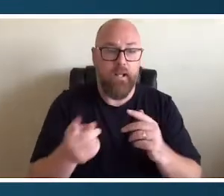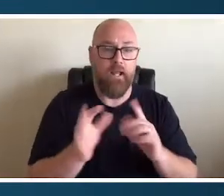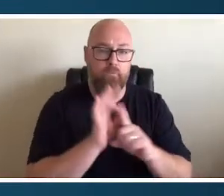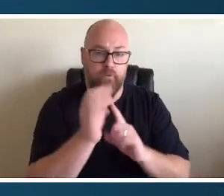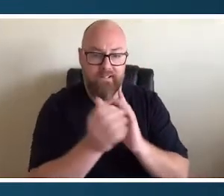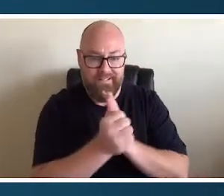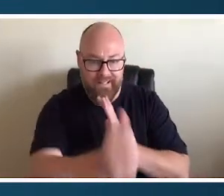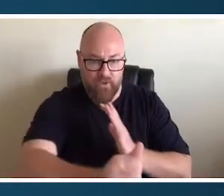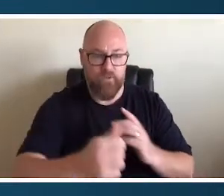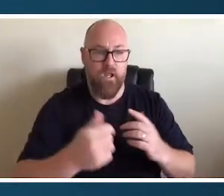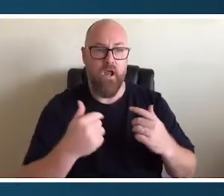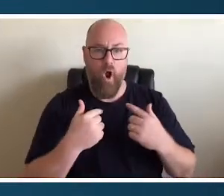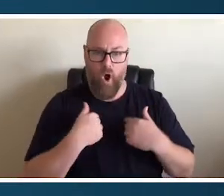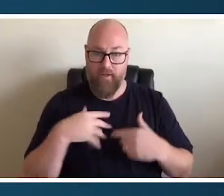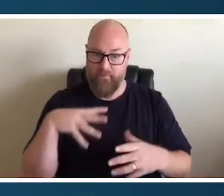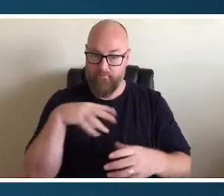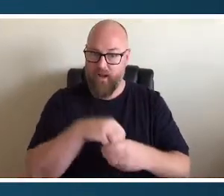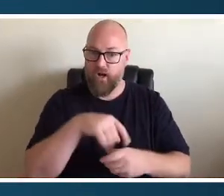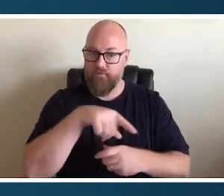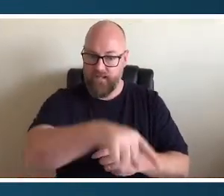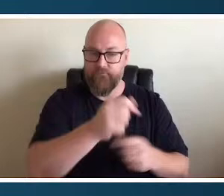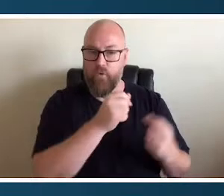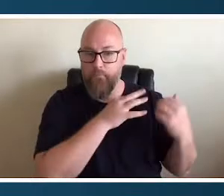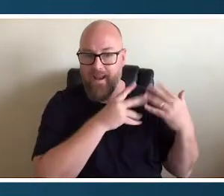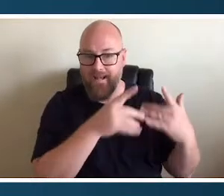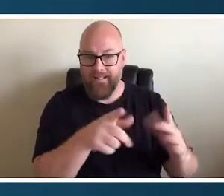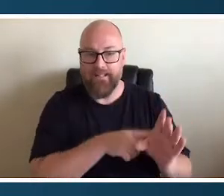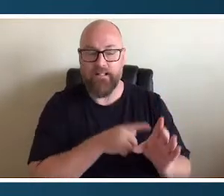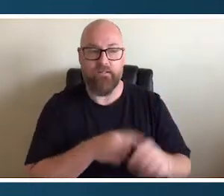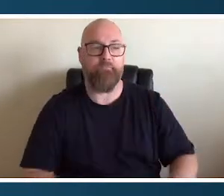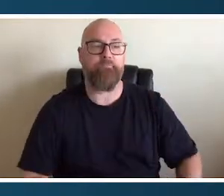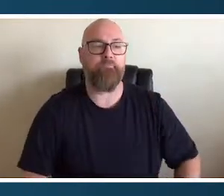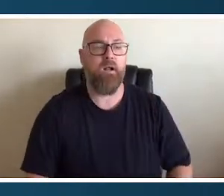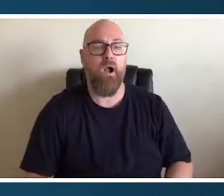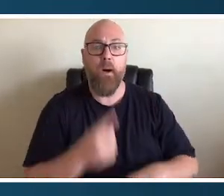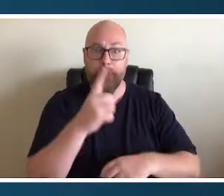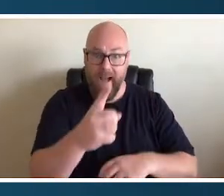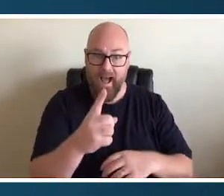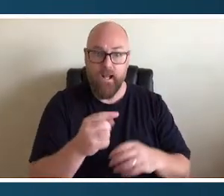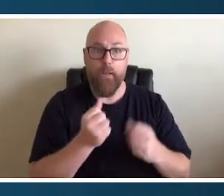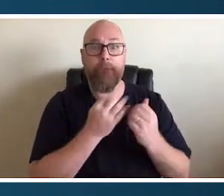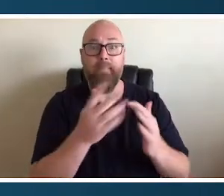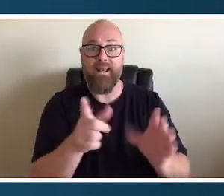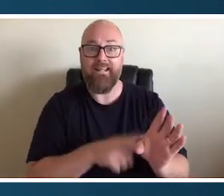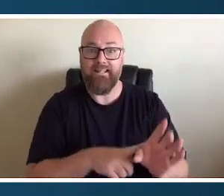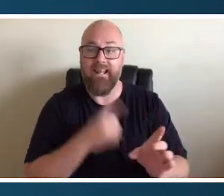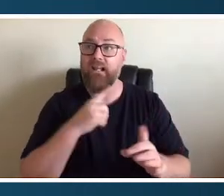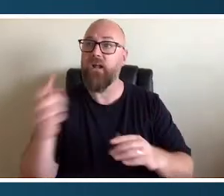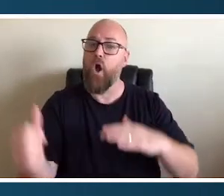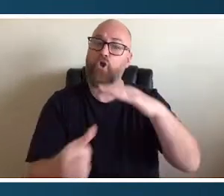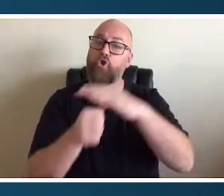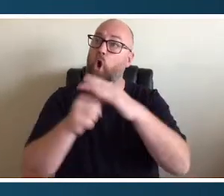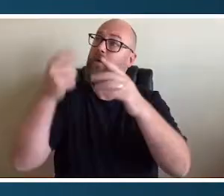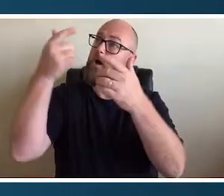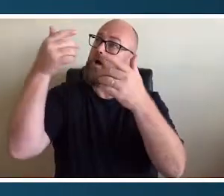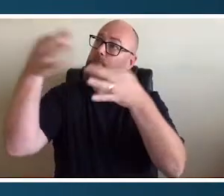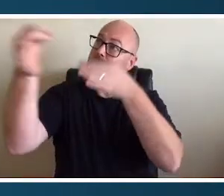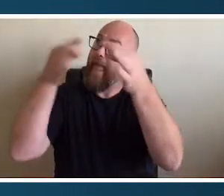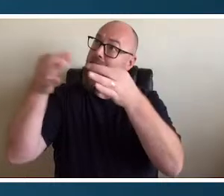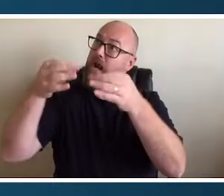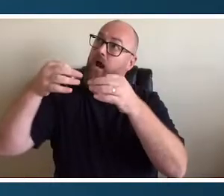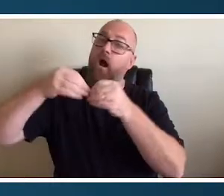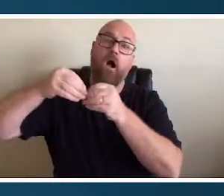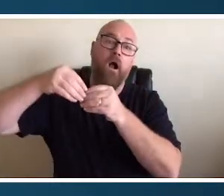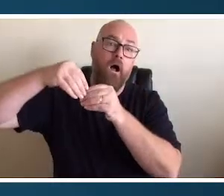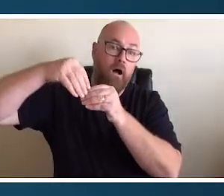for decades. Yet, for many years, top-down strategies and international-led intervention have